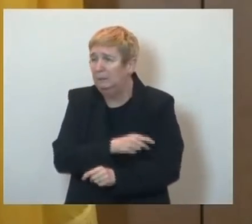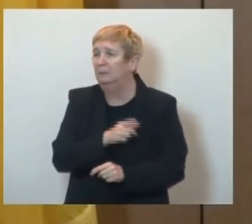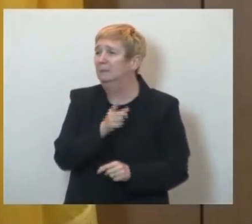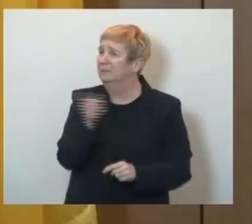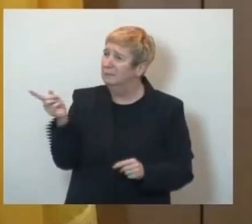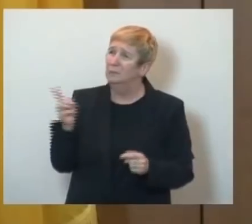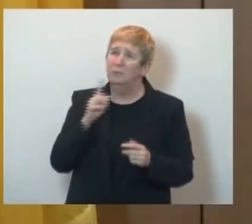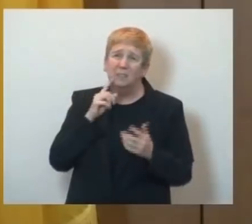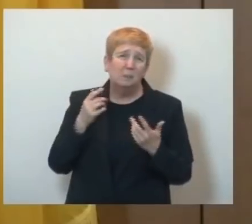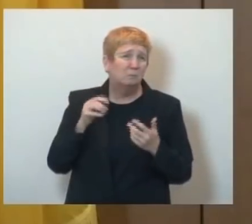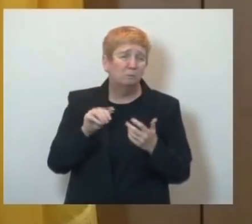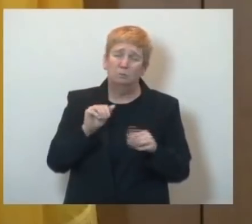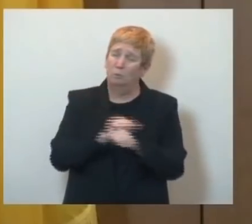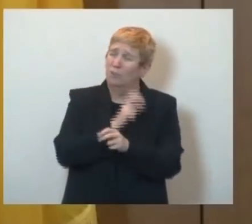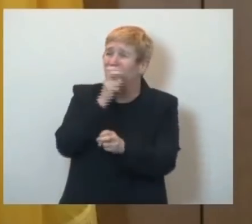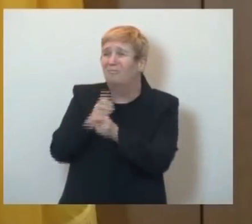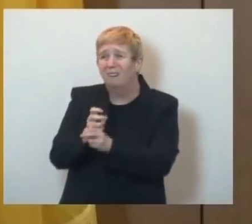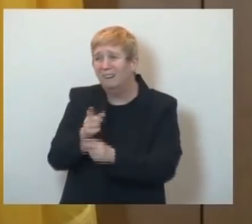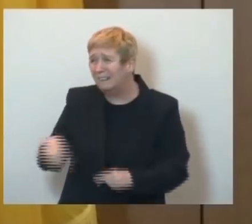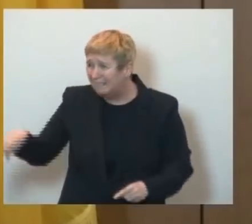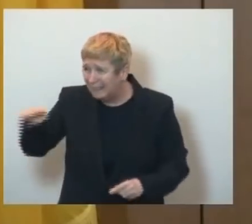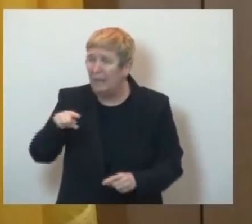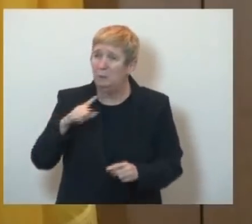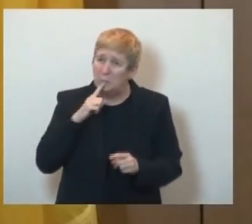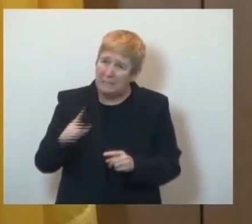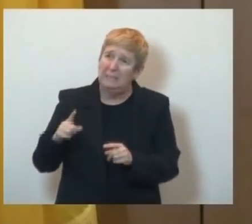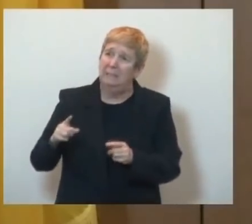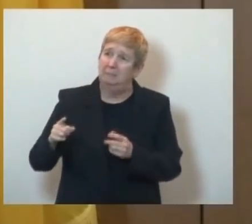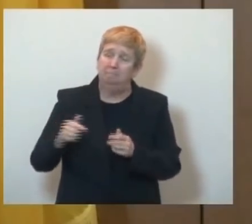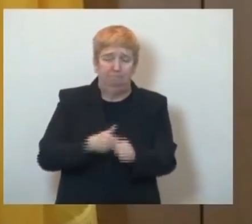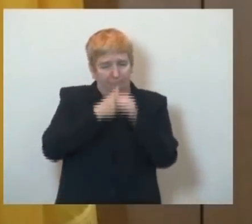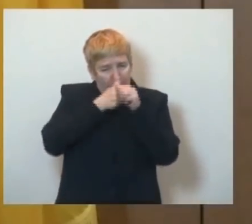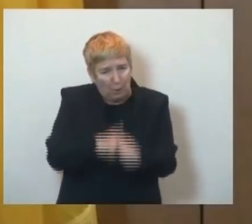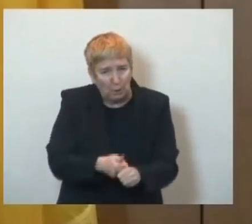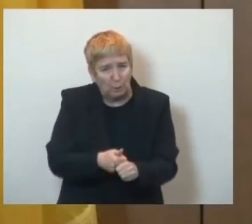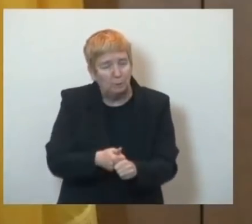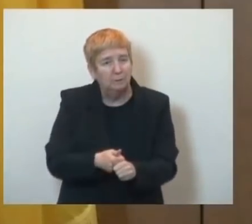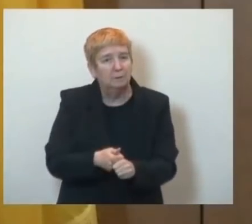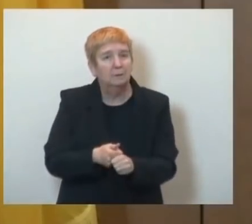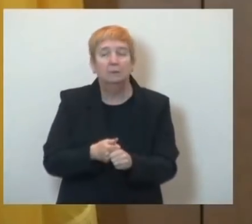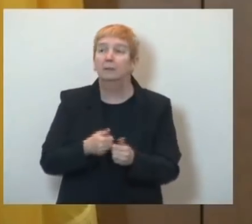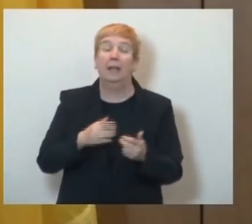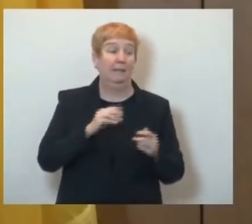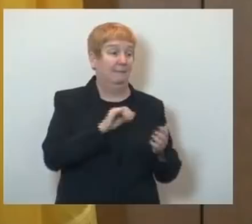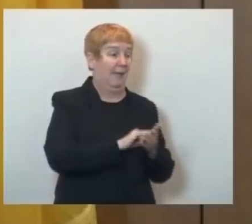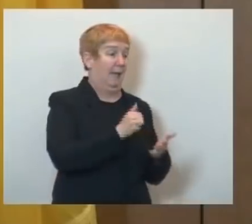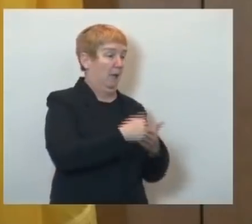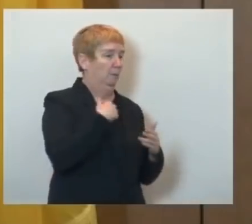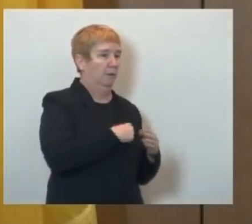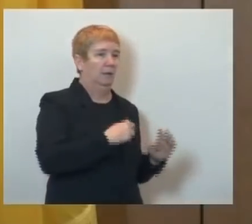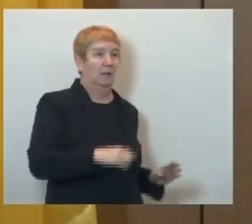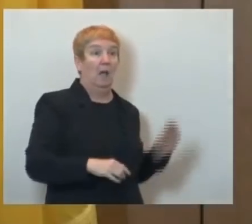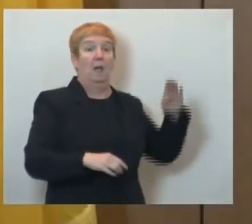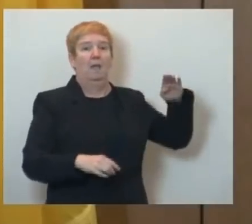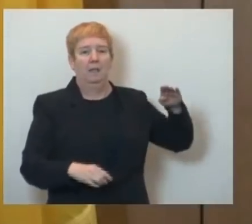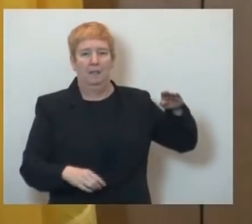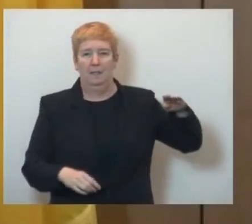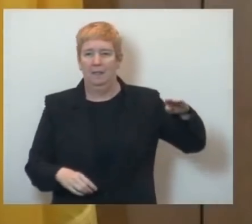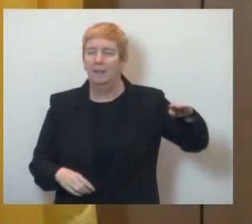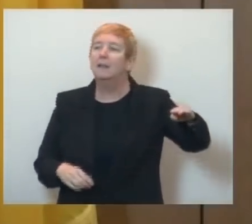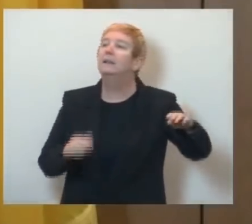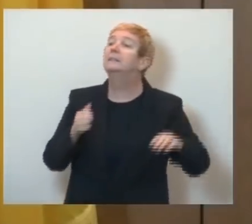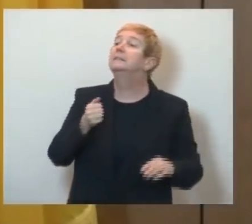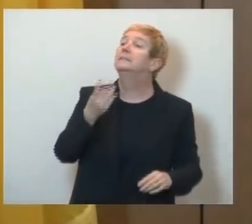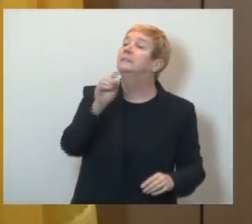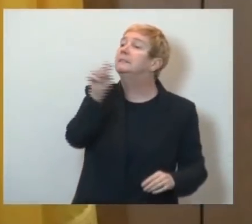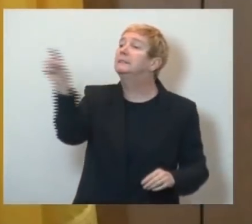do this, and the results are proven, right? We flattened. There are others who haven't. And Dr. Grace's point is